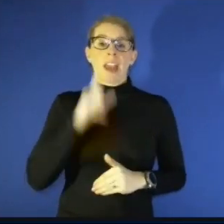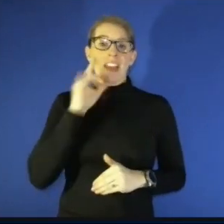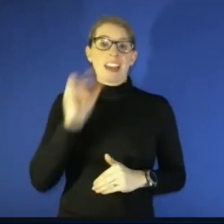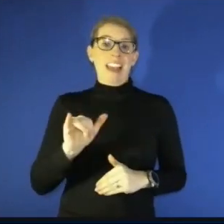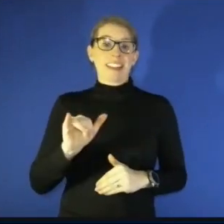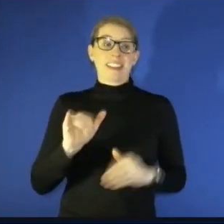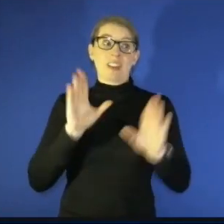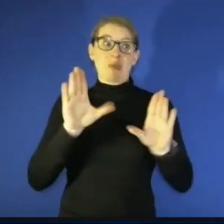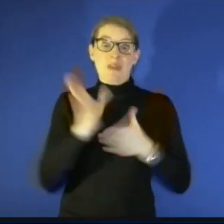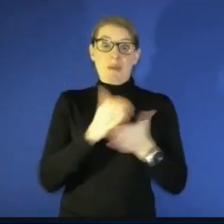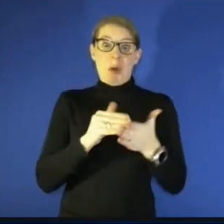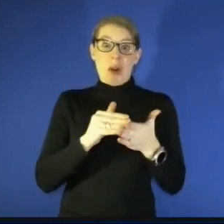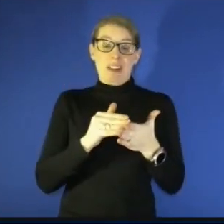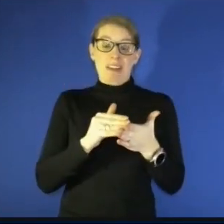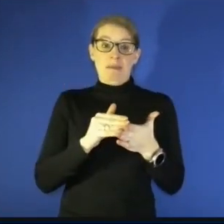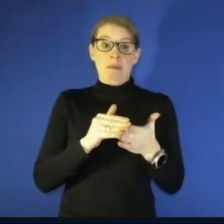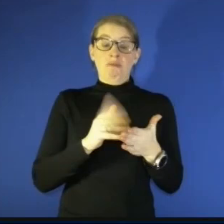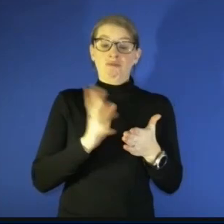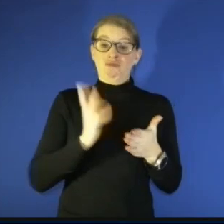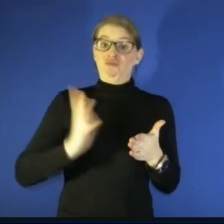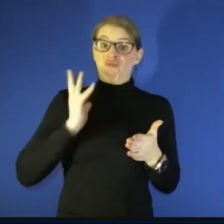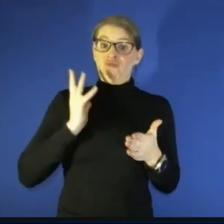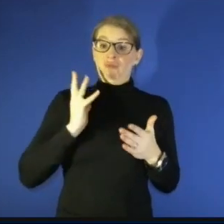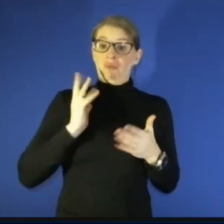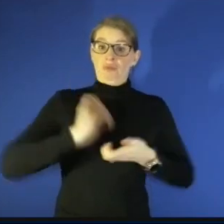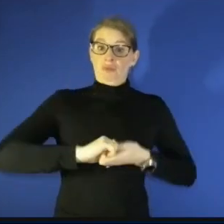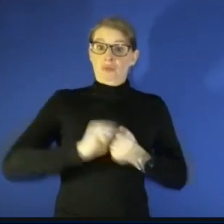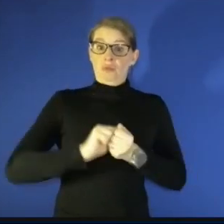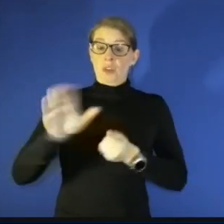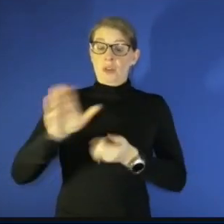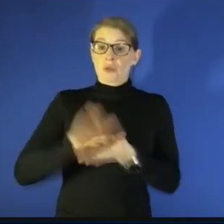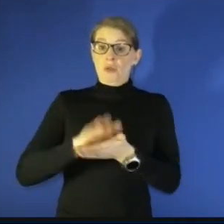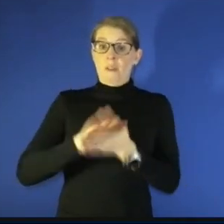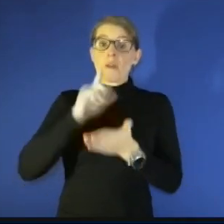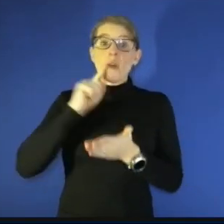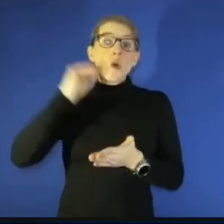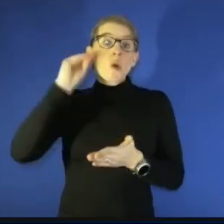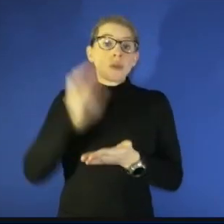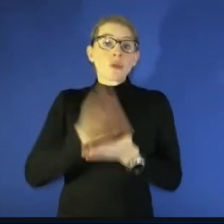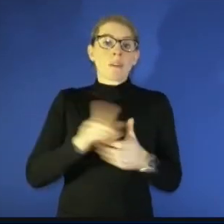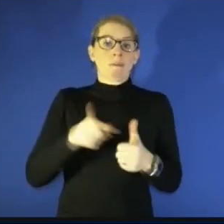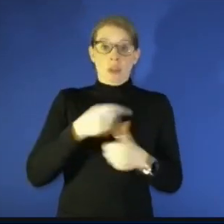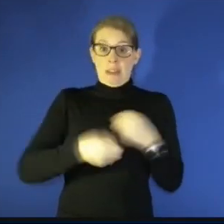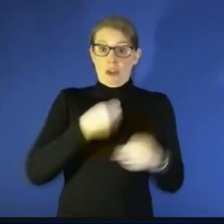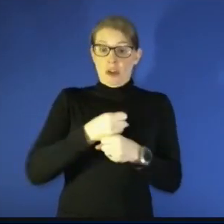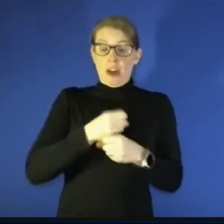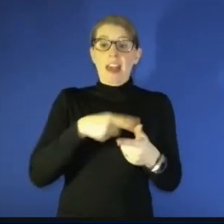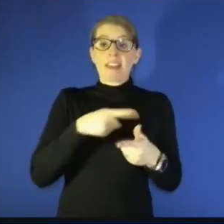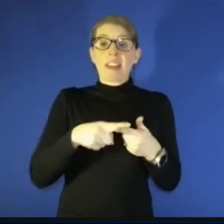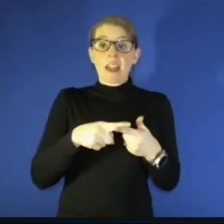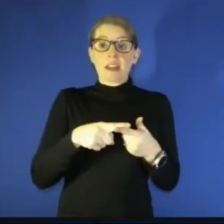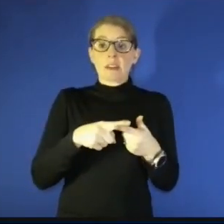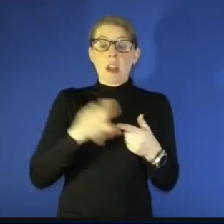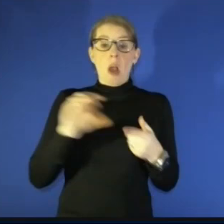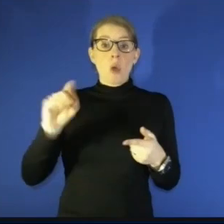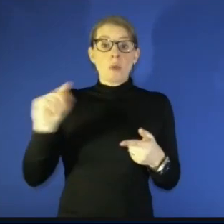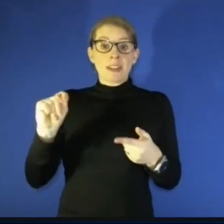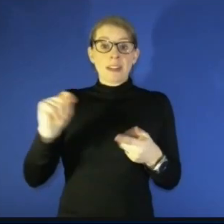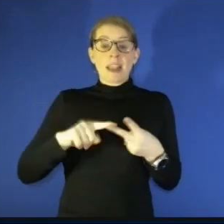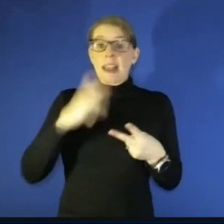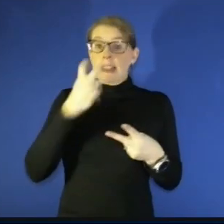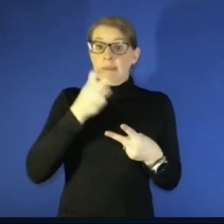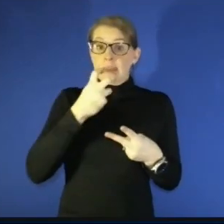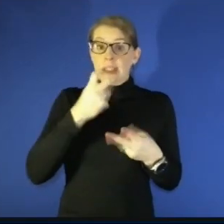itself. At first, we partnered with her school to do homeschooling the first year, and then we had a great OT and speech